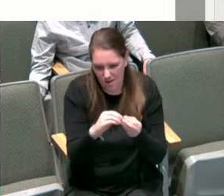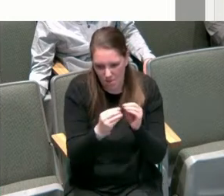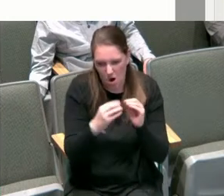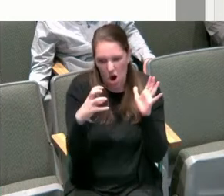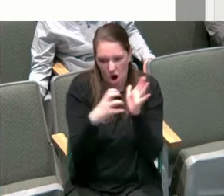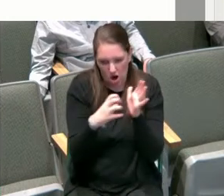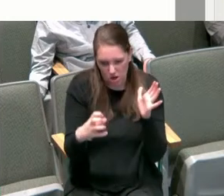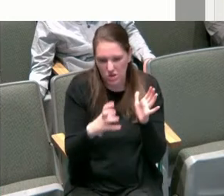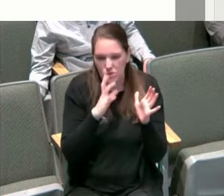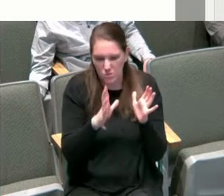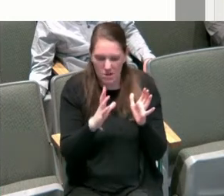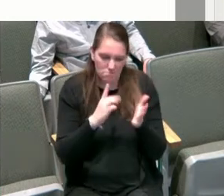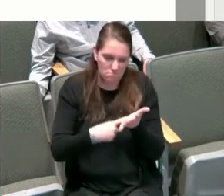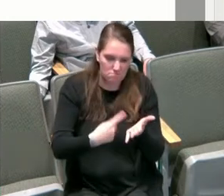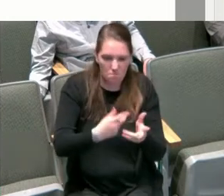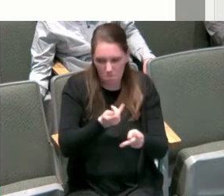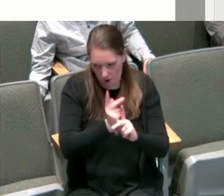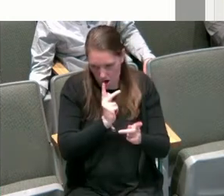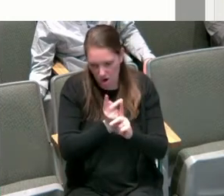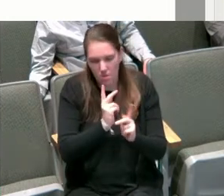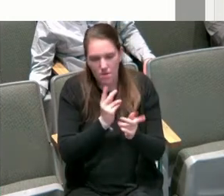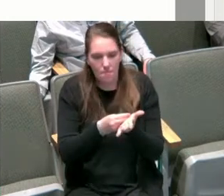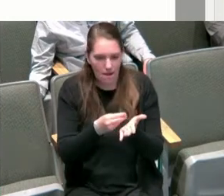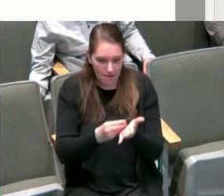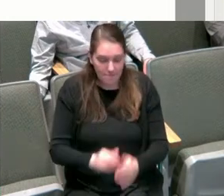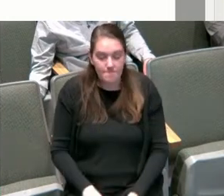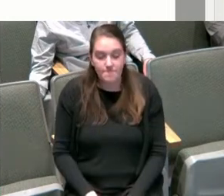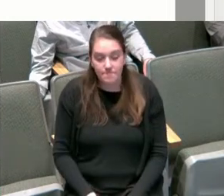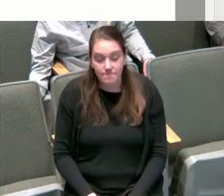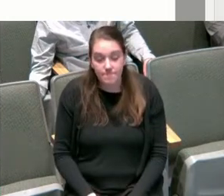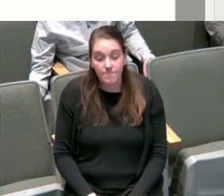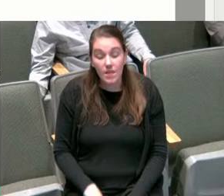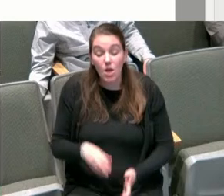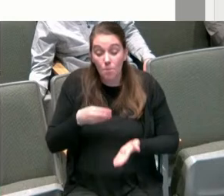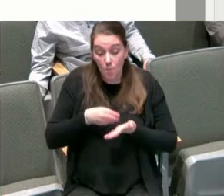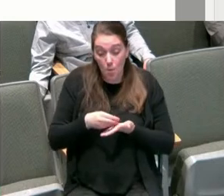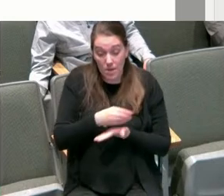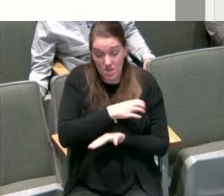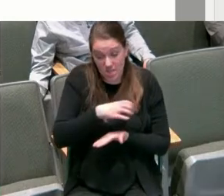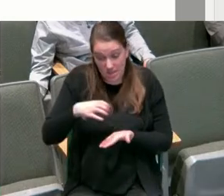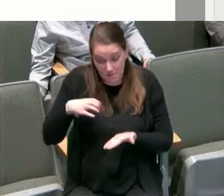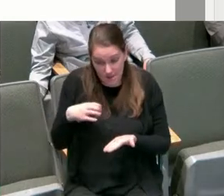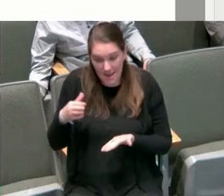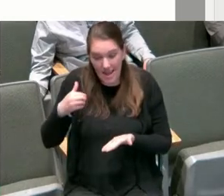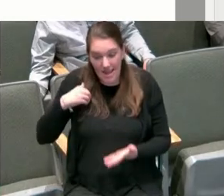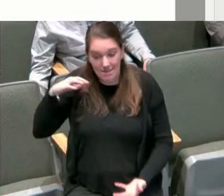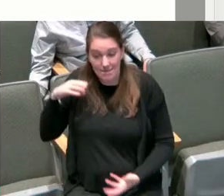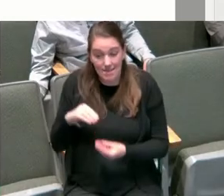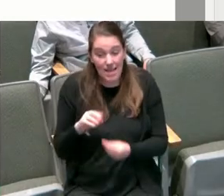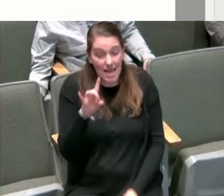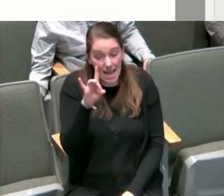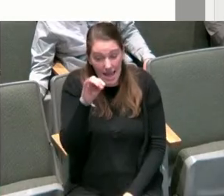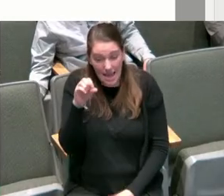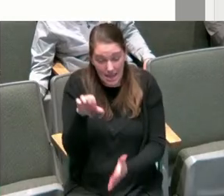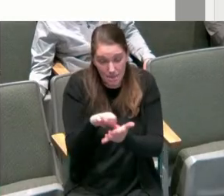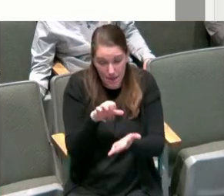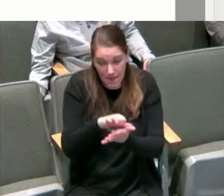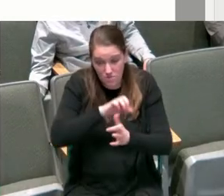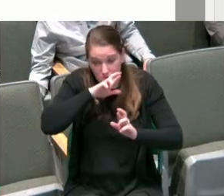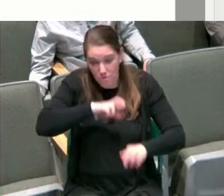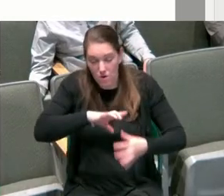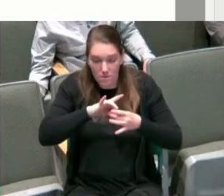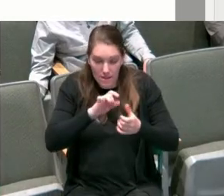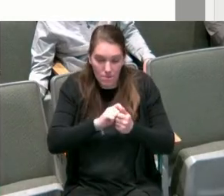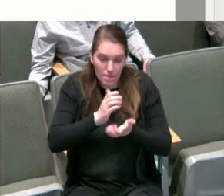in preparation for today's annual town meeting the appropriation committee has developed a comprehensive 80-page report covering the budget and financial